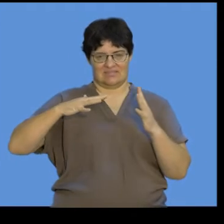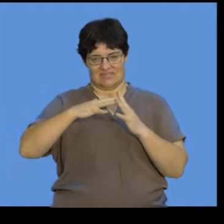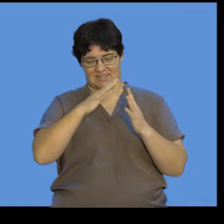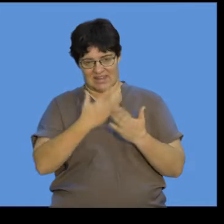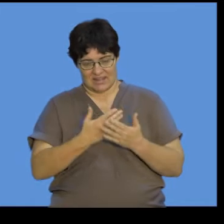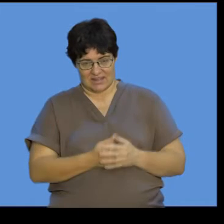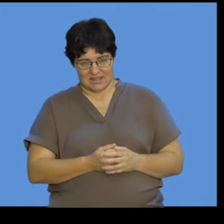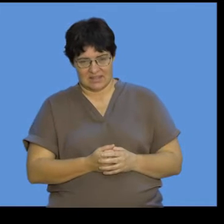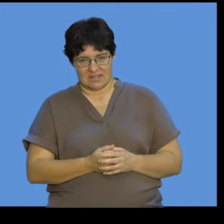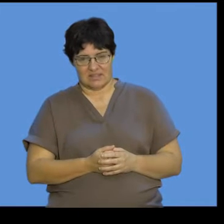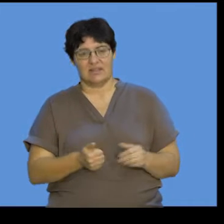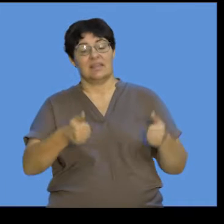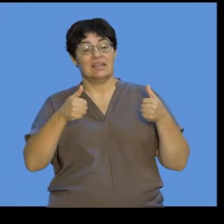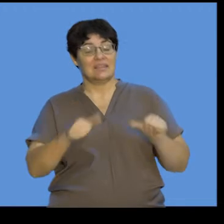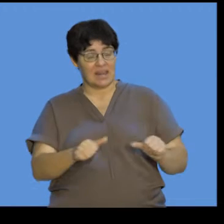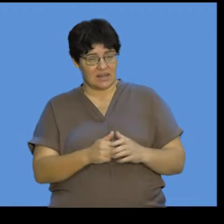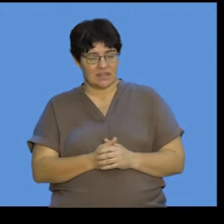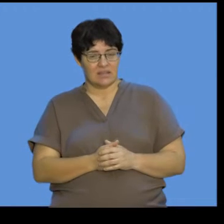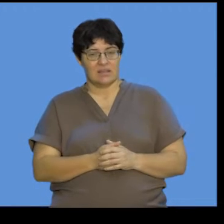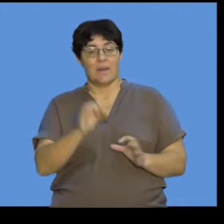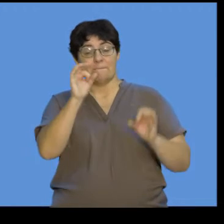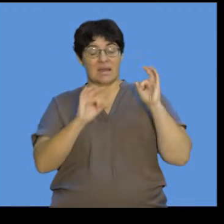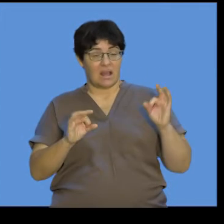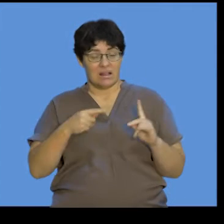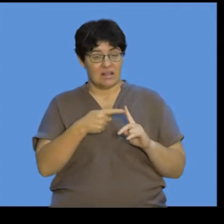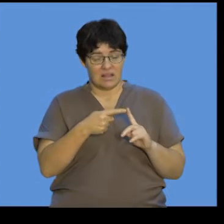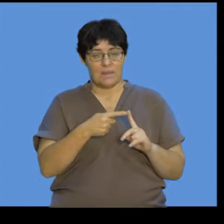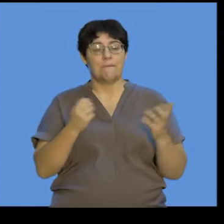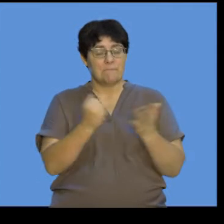here. And then it says here, the particles of matter must be moving